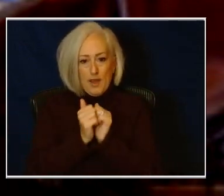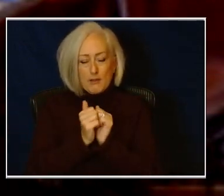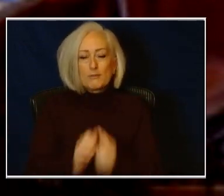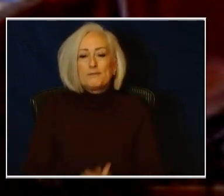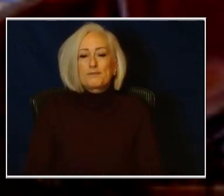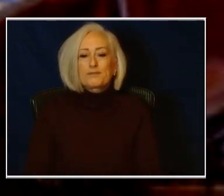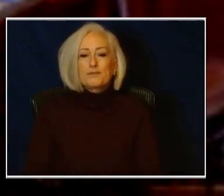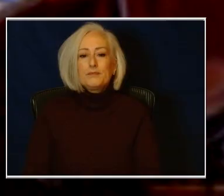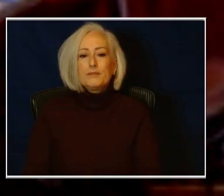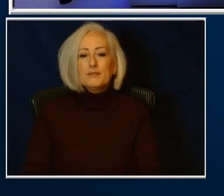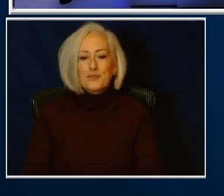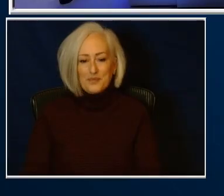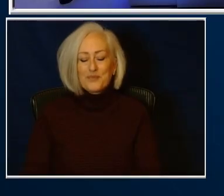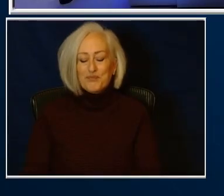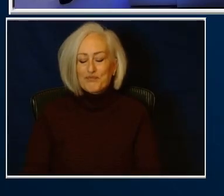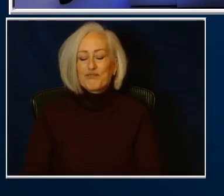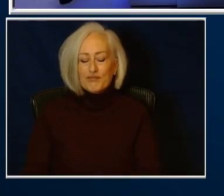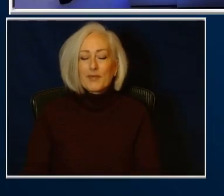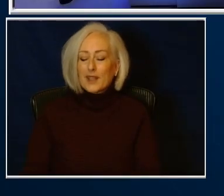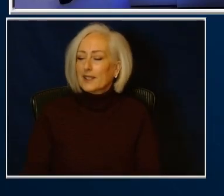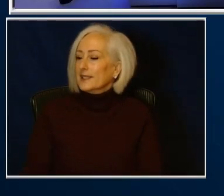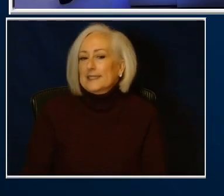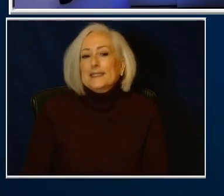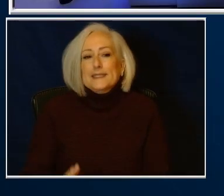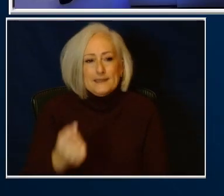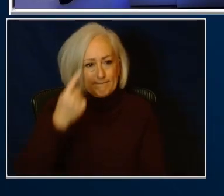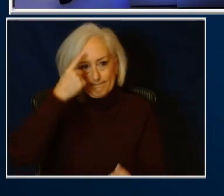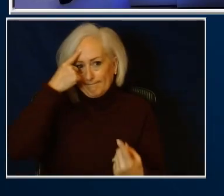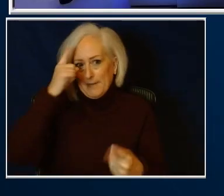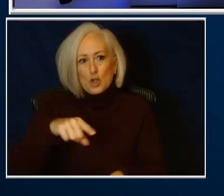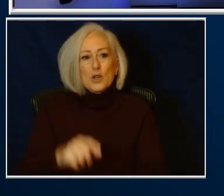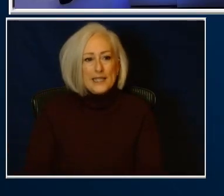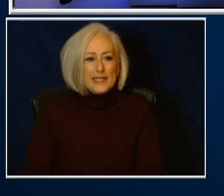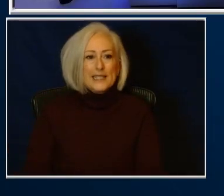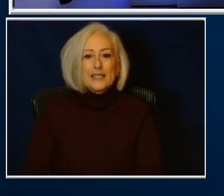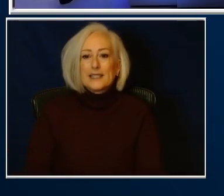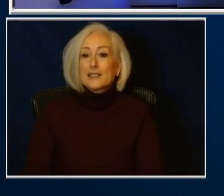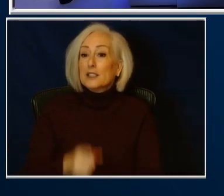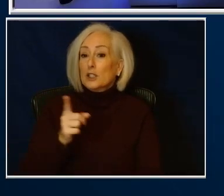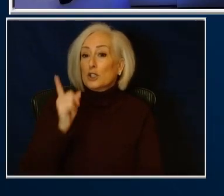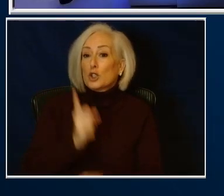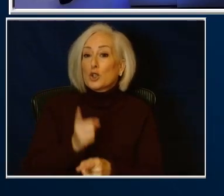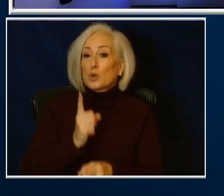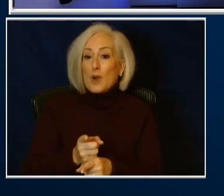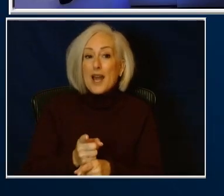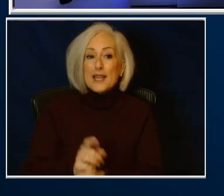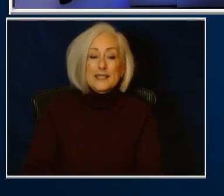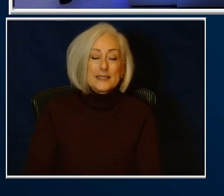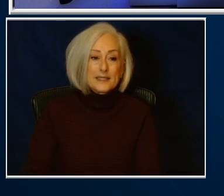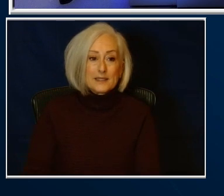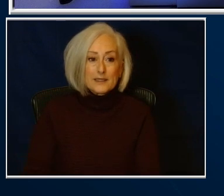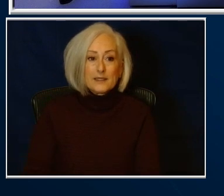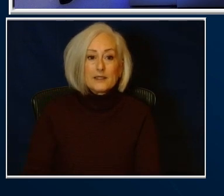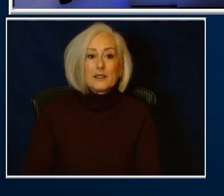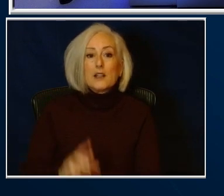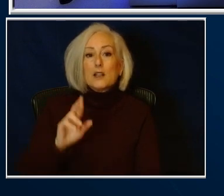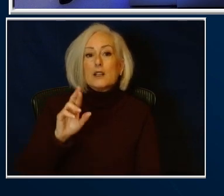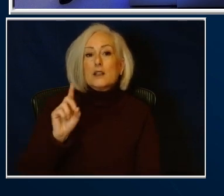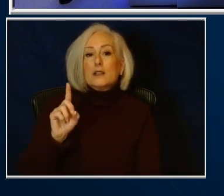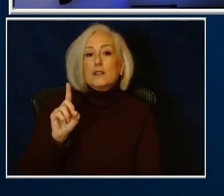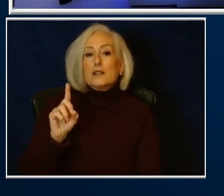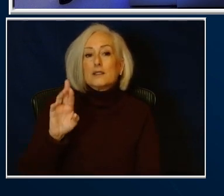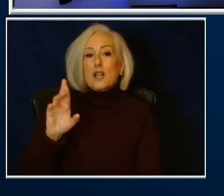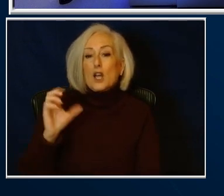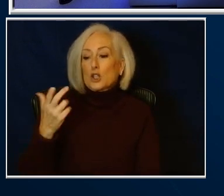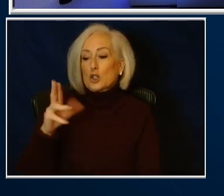research. I totally bless that. And you're right, it's moved us from, Ron, from kind of this very deadly disease,